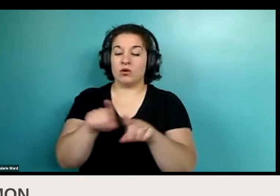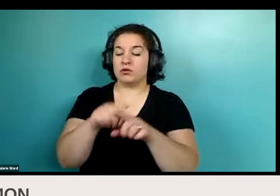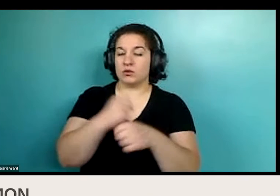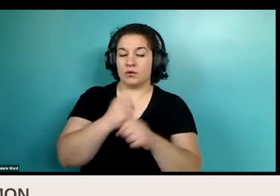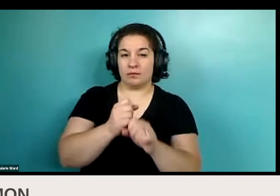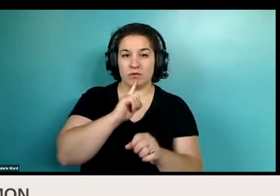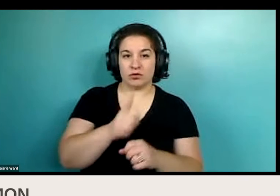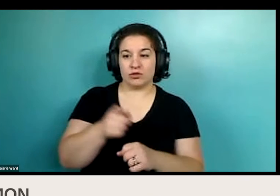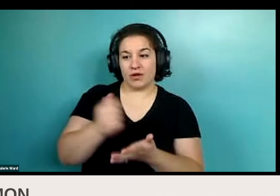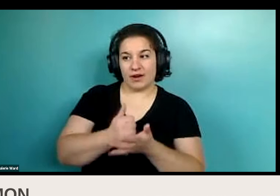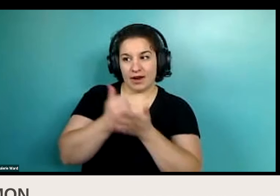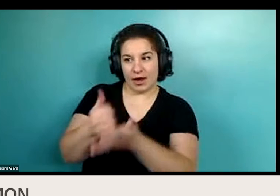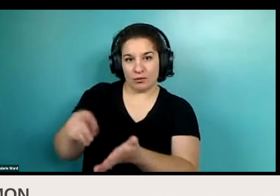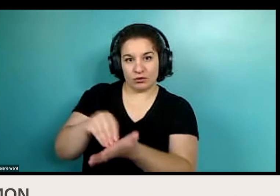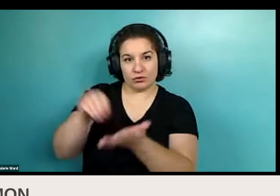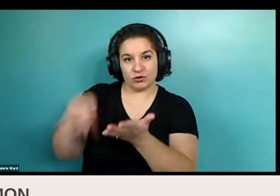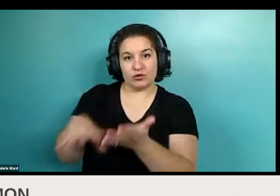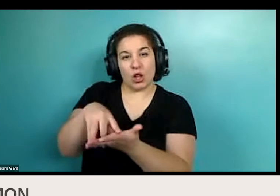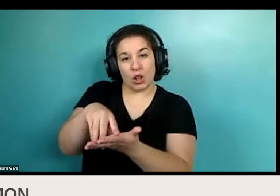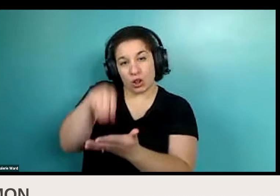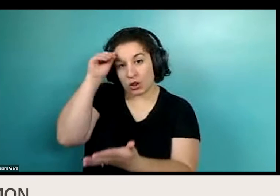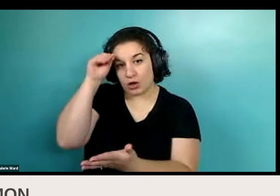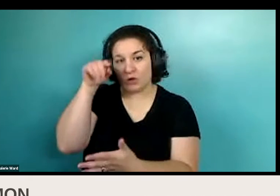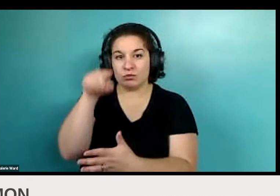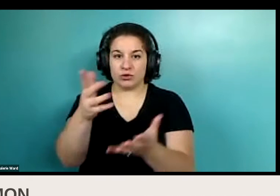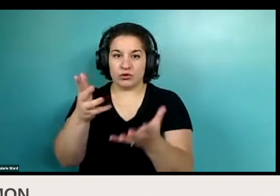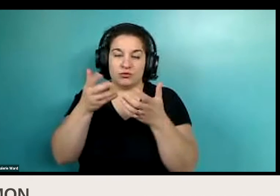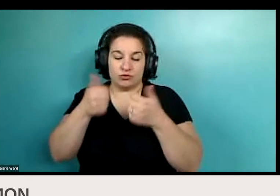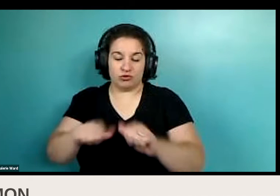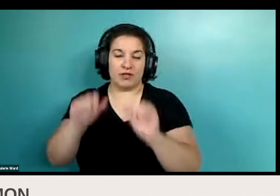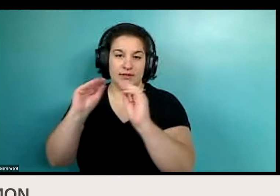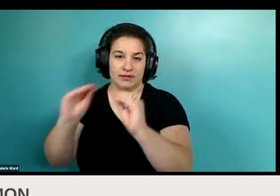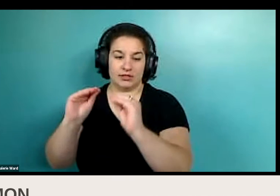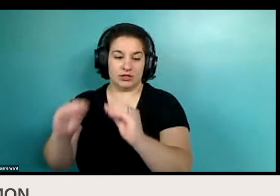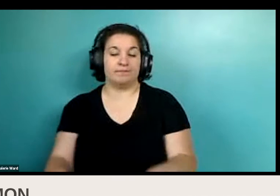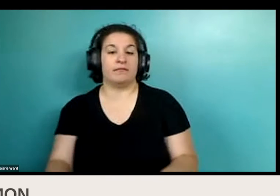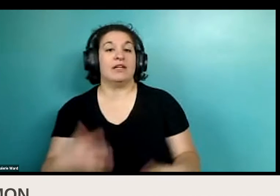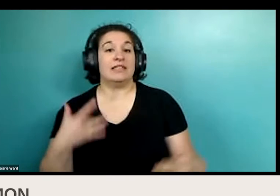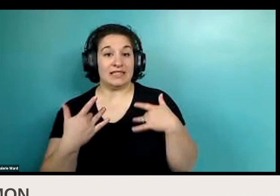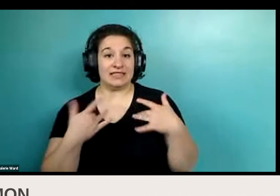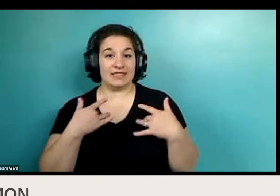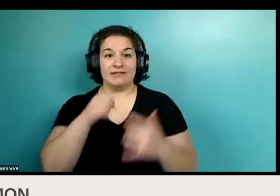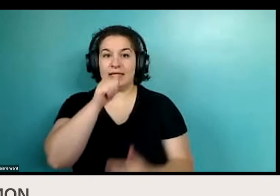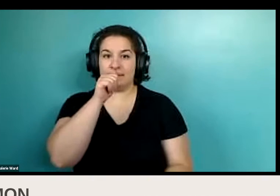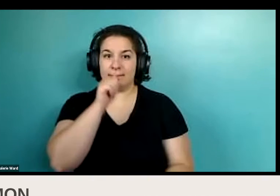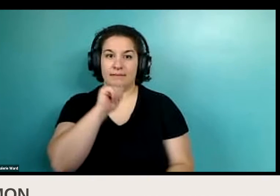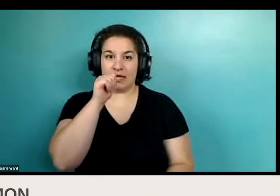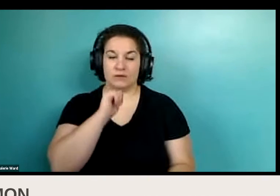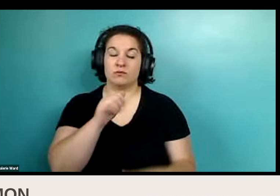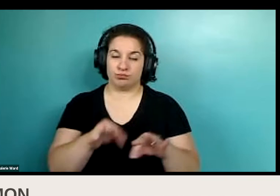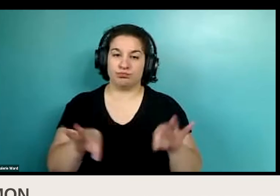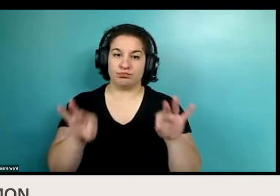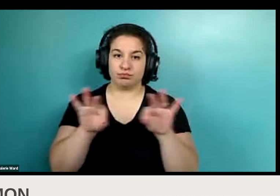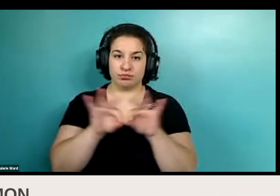learn what you're trying to teach them. Sensitivity and patience, definitely two key qualities here. We